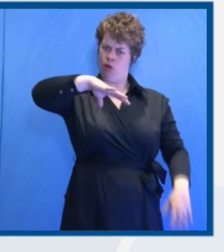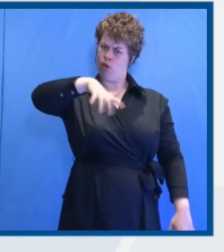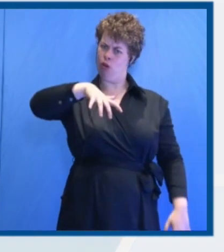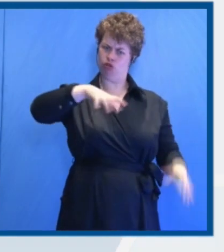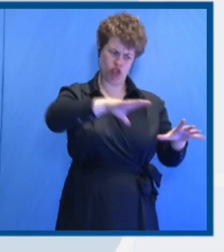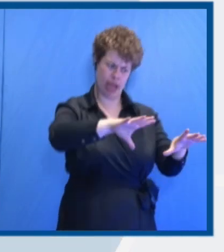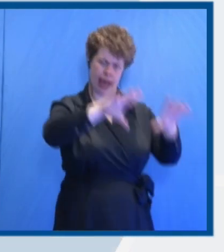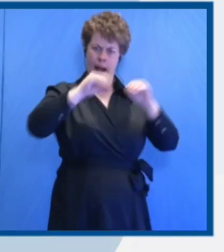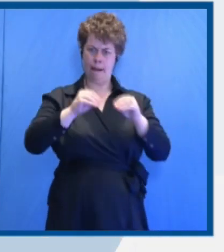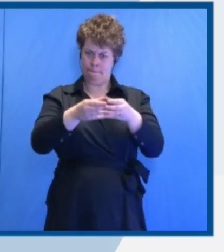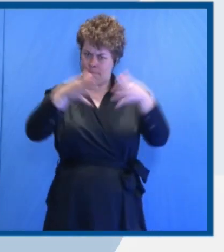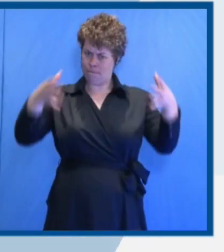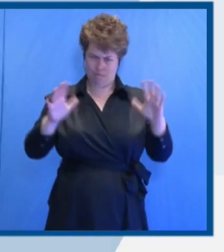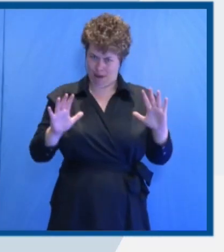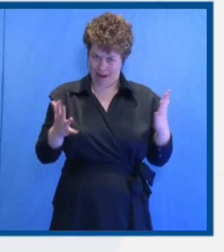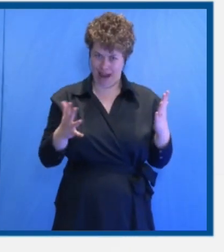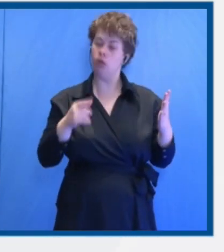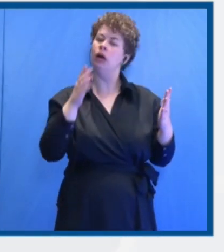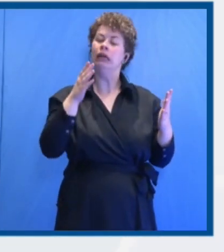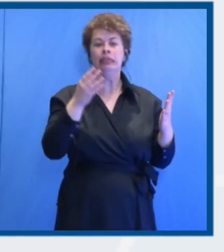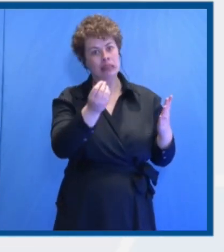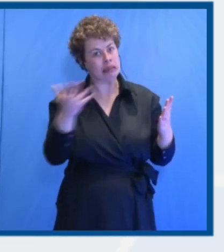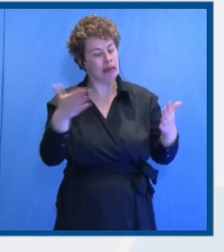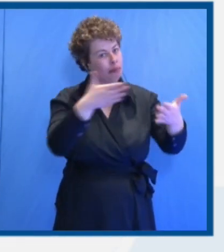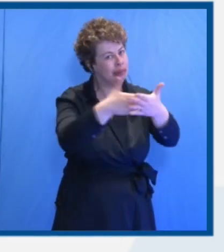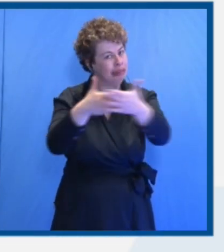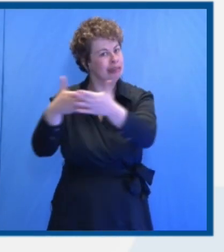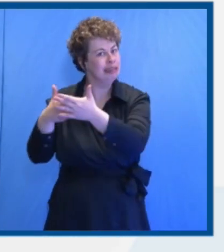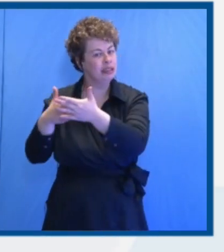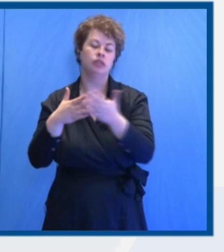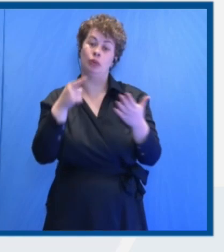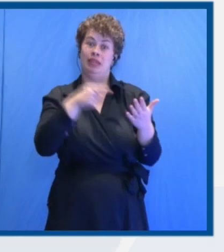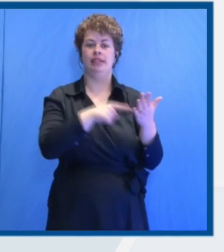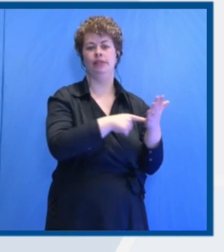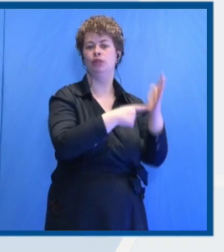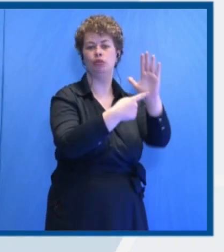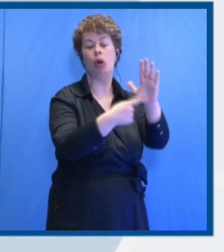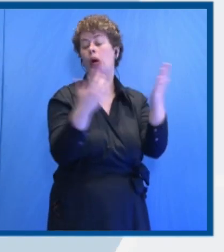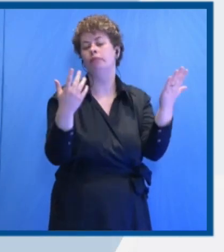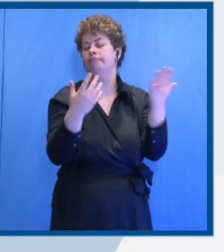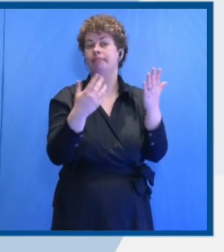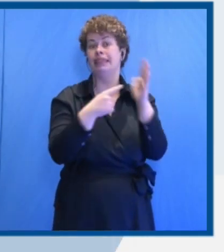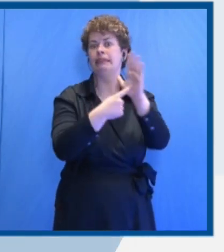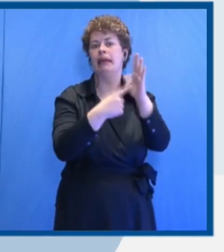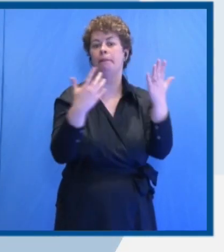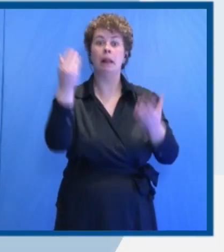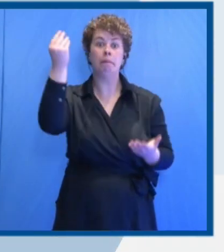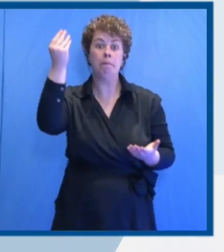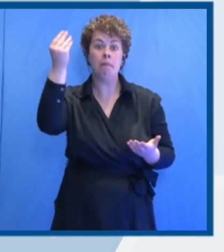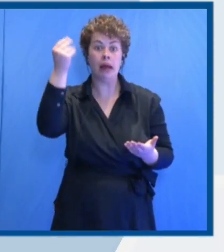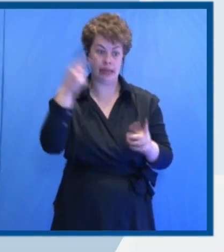reduction. And some of these barriers, of course, include siloed financing, but at the same